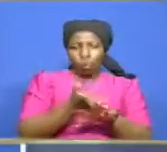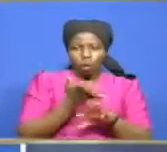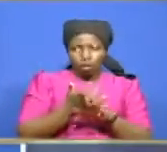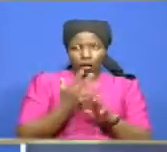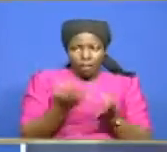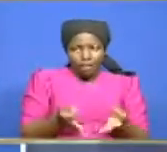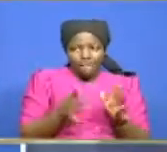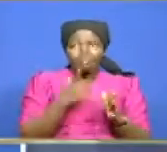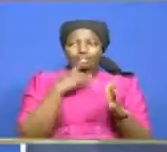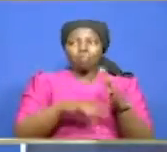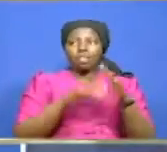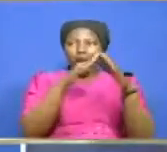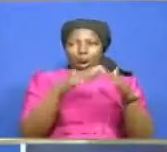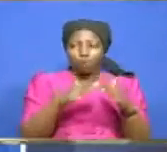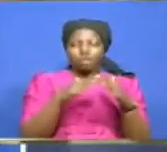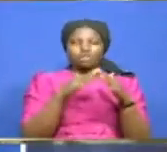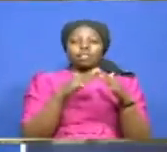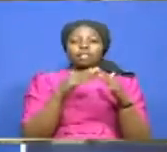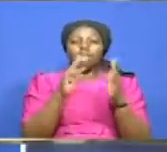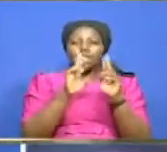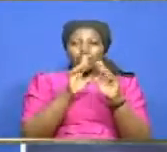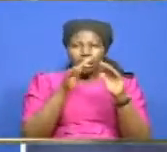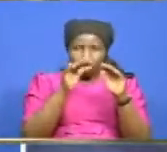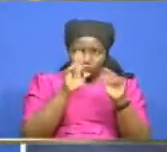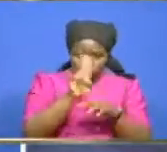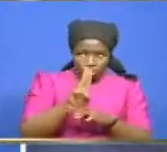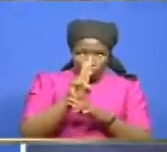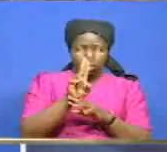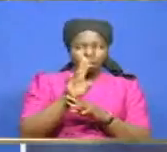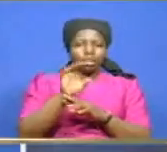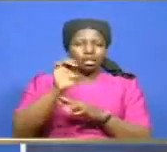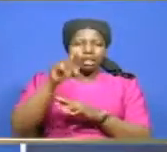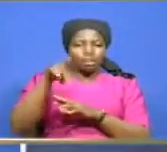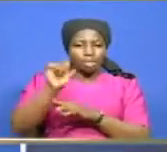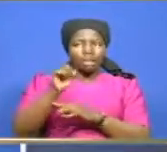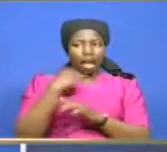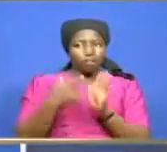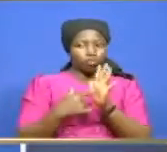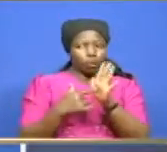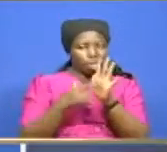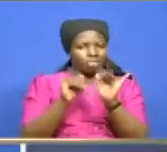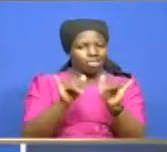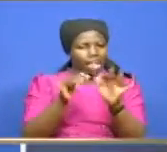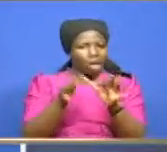housing units built using the EPS technology have better soundproof attributes,